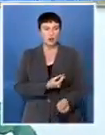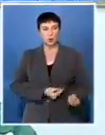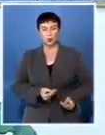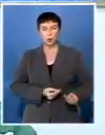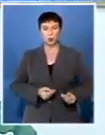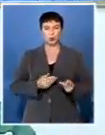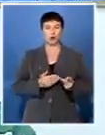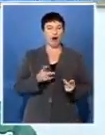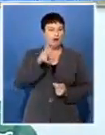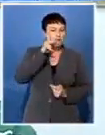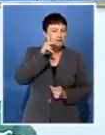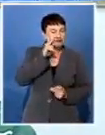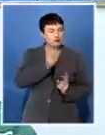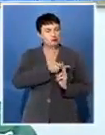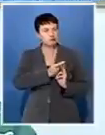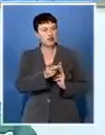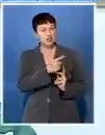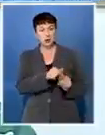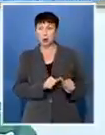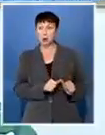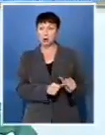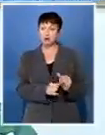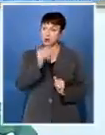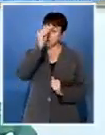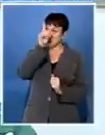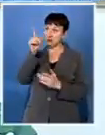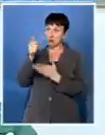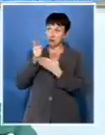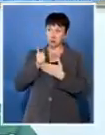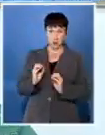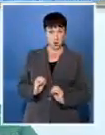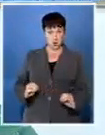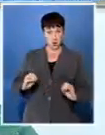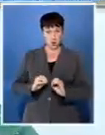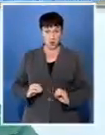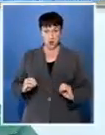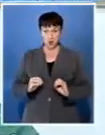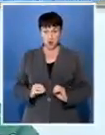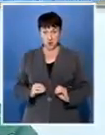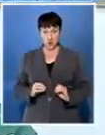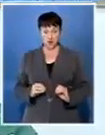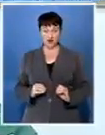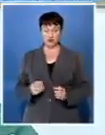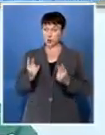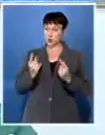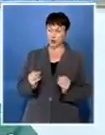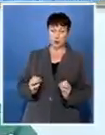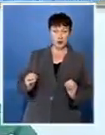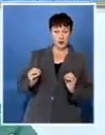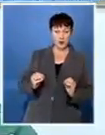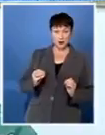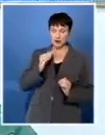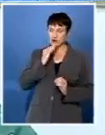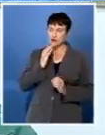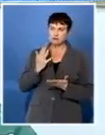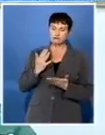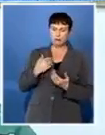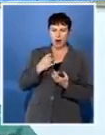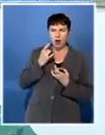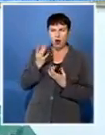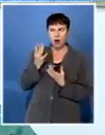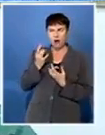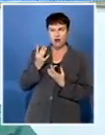prostitution, just continues. So then when the police are, as they see it, inactive or not acting on the